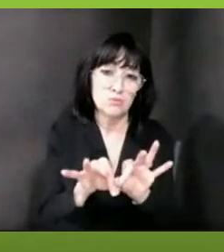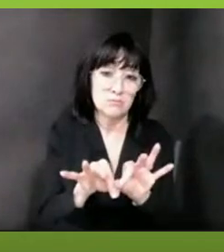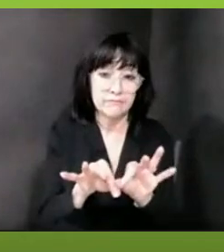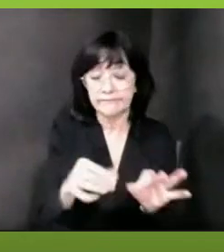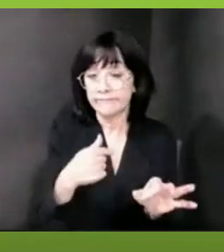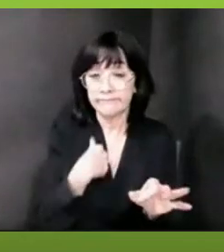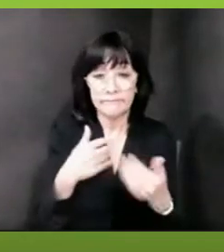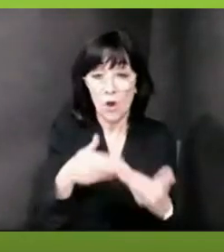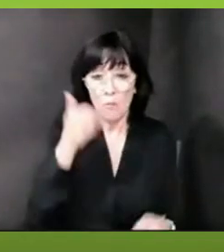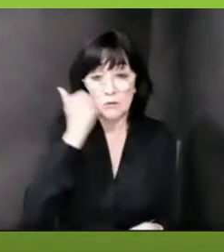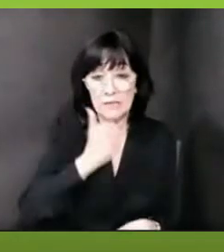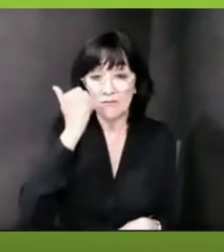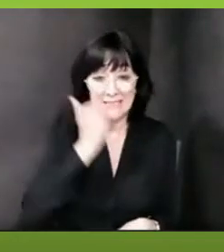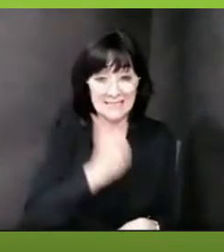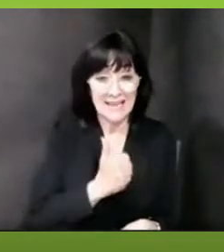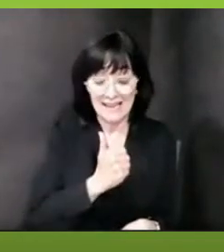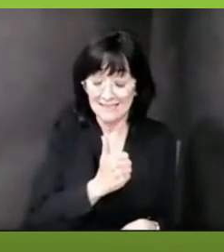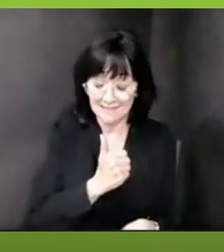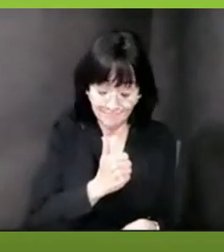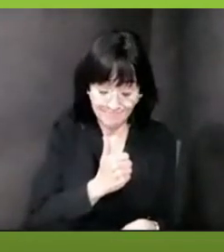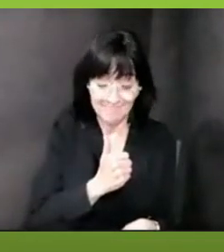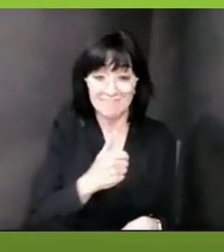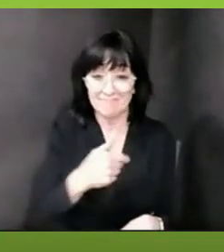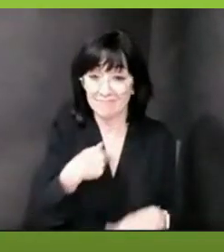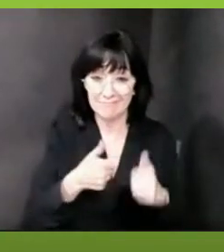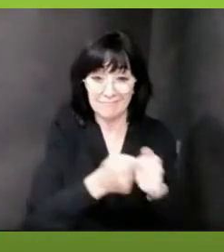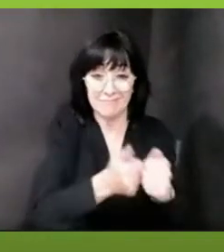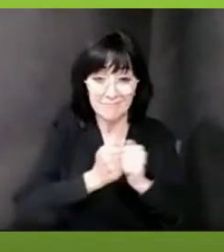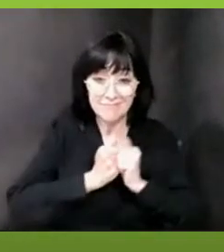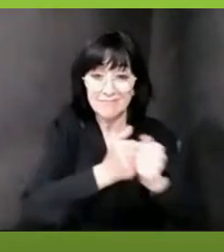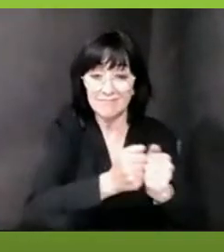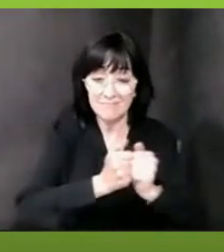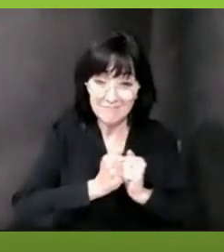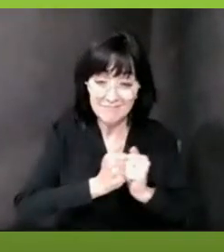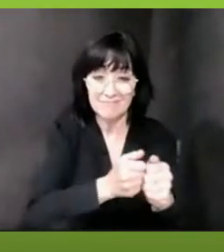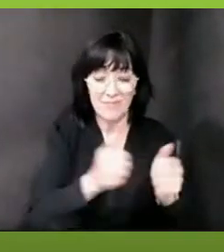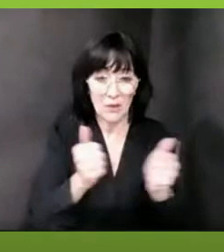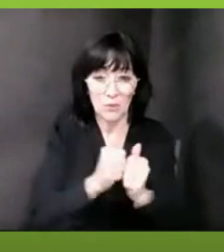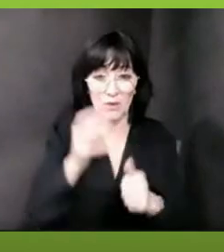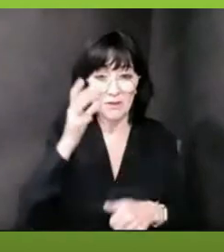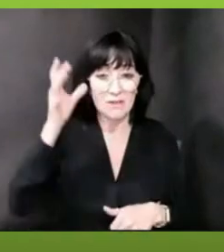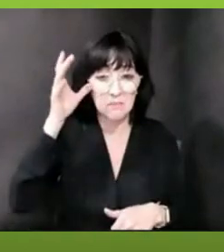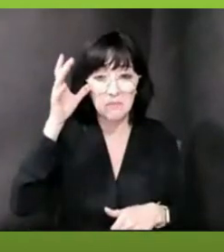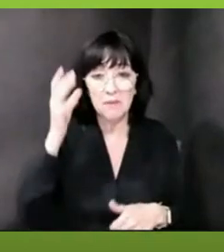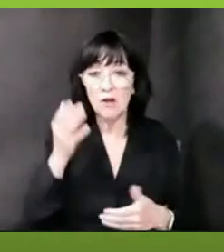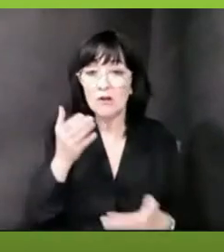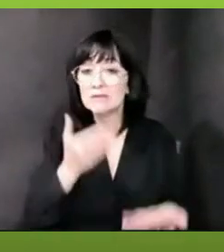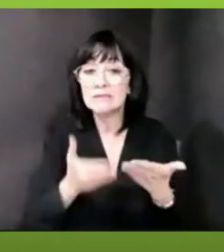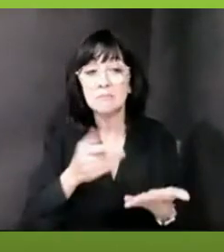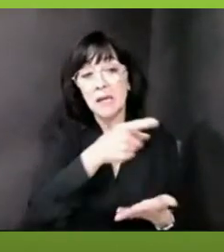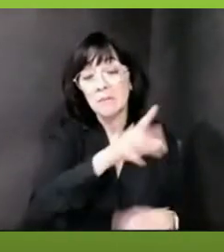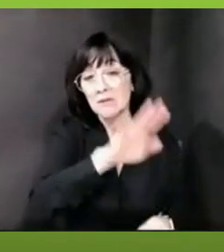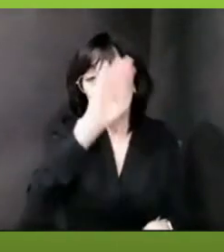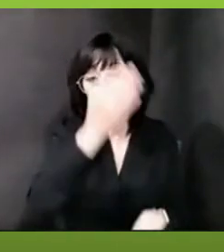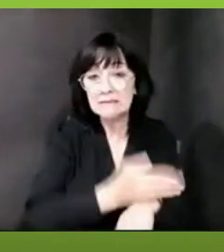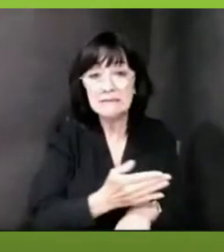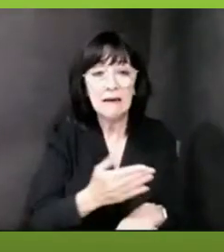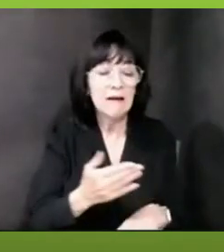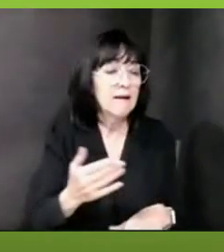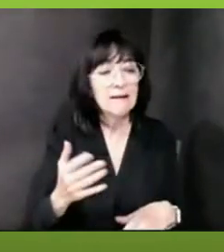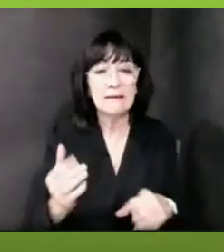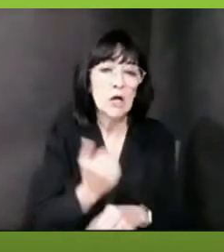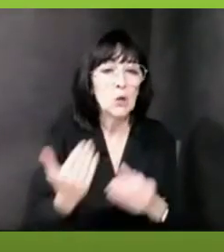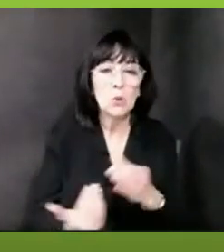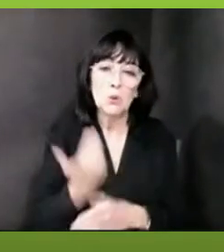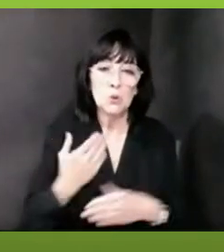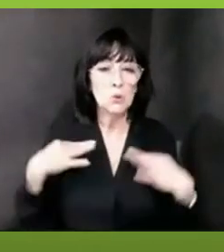every day. I mean, believe it or not, even just to share with them little things, like maybe Johnny has a brand new Hawaiian shirt. I'm like, I